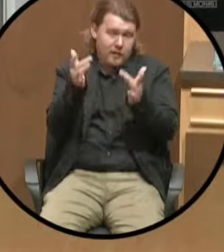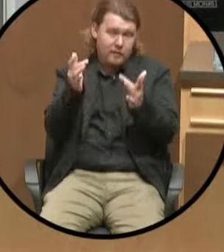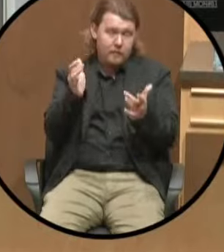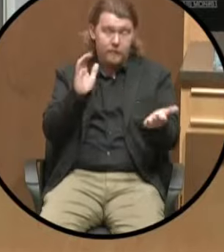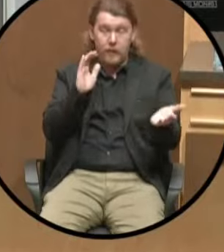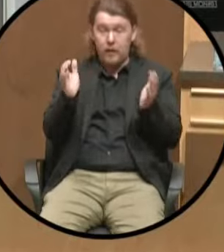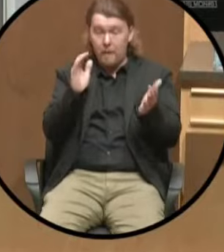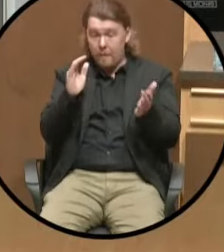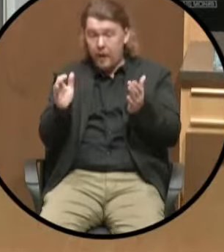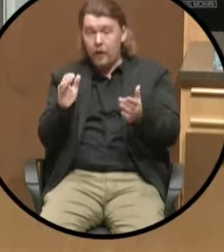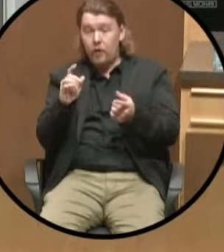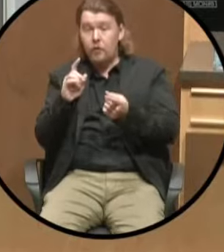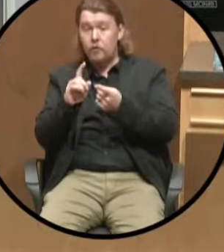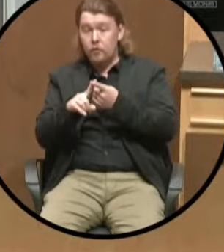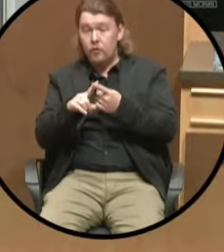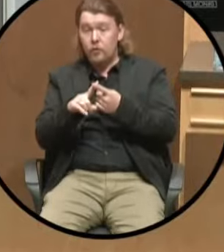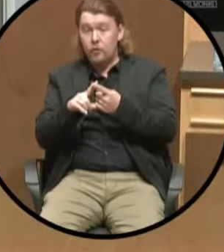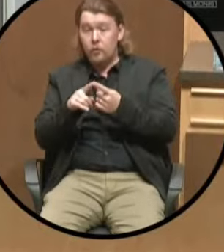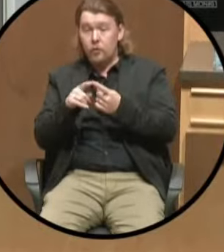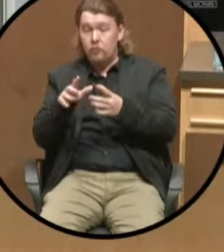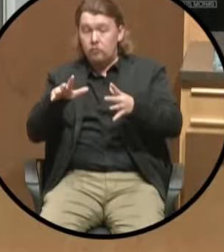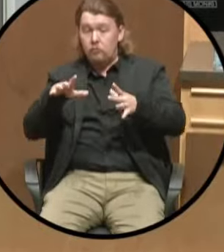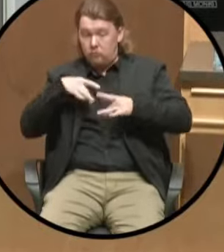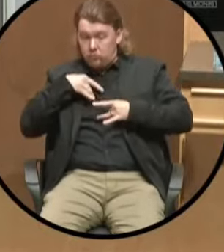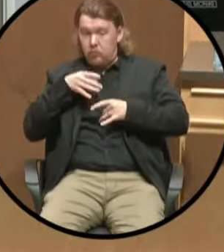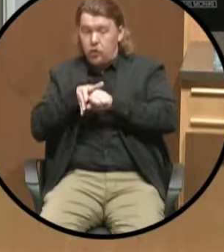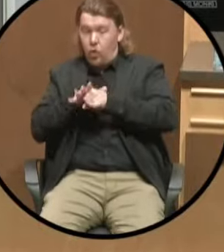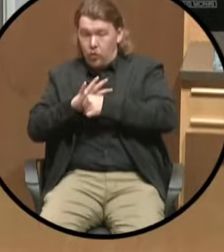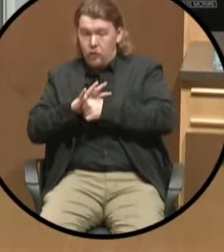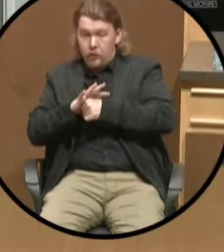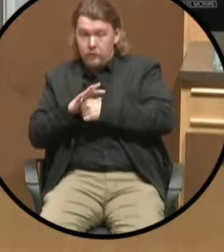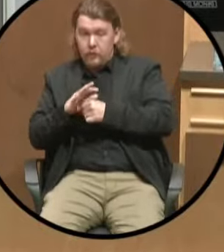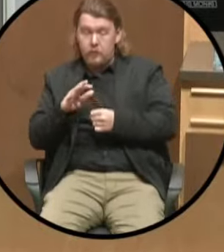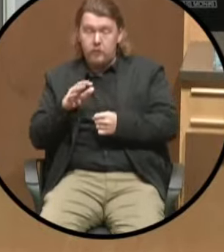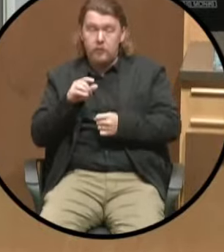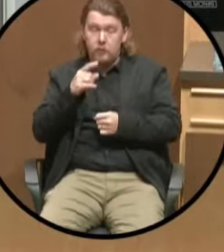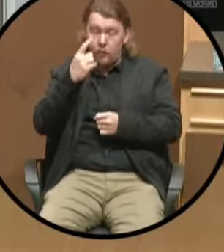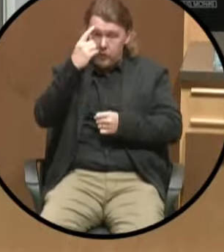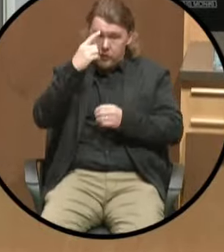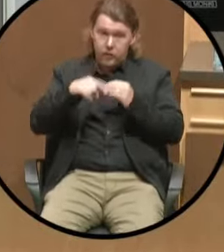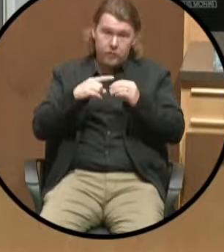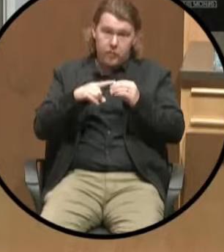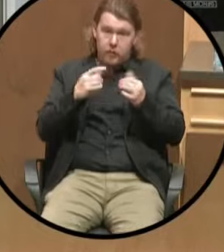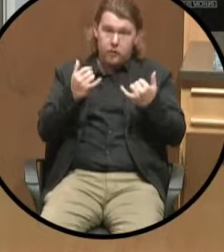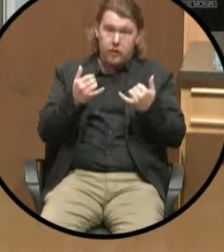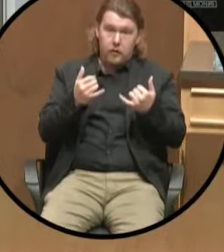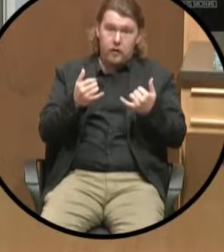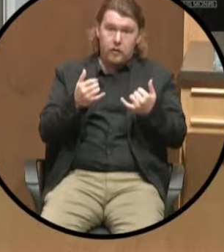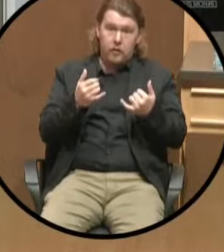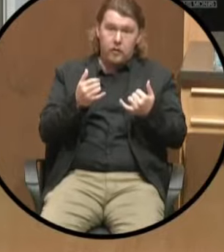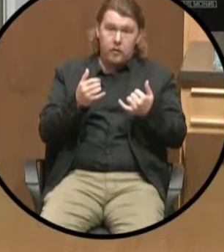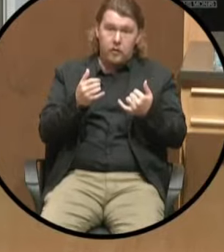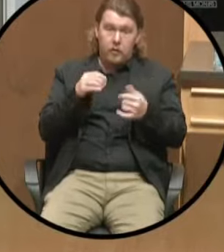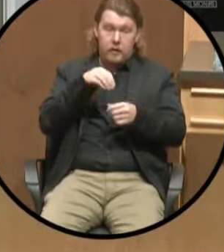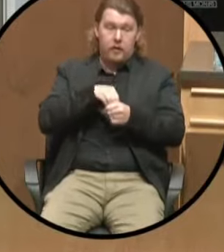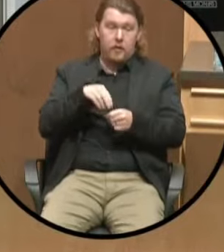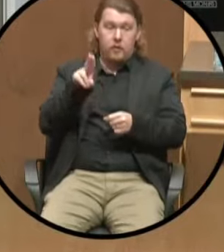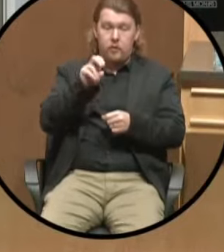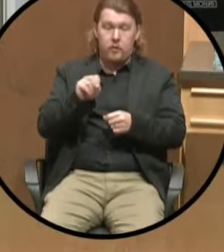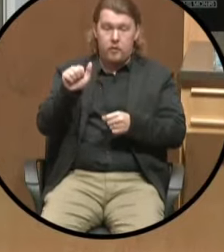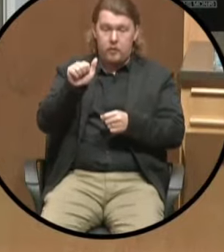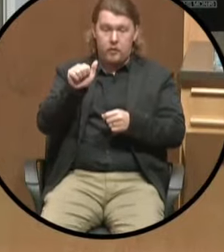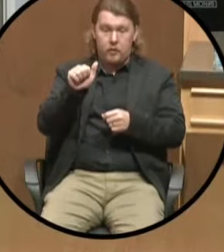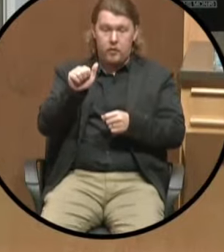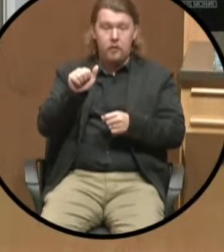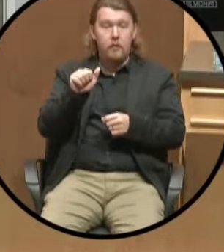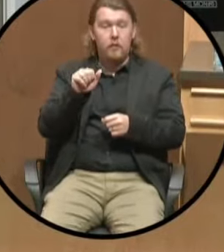comparison to what you can get should you get the virus. We have to keep in mind right now in the United States,